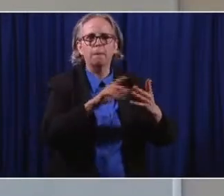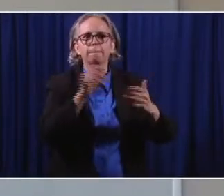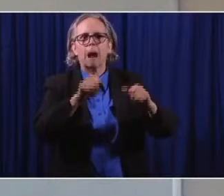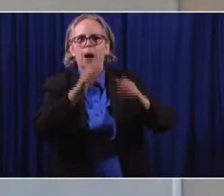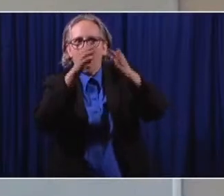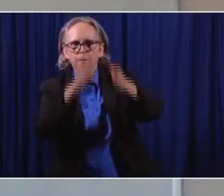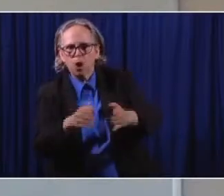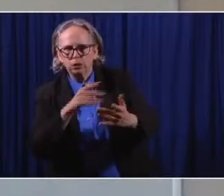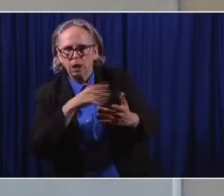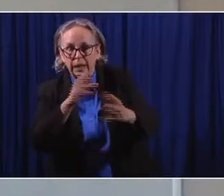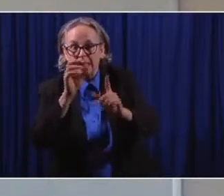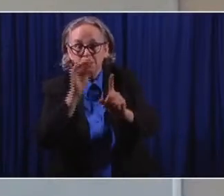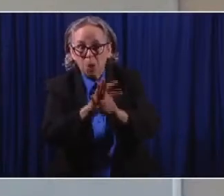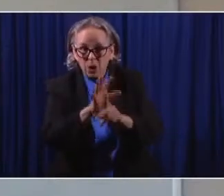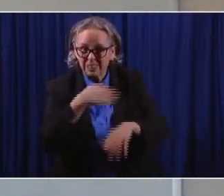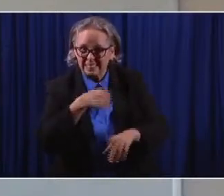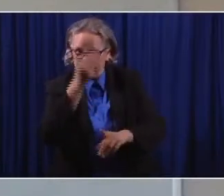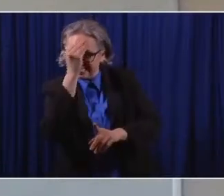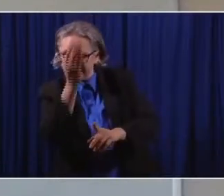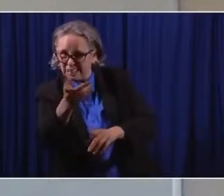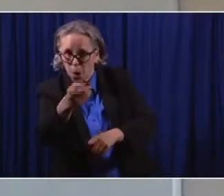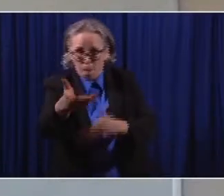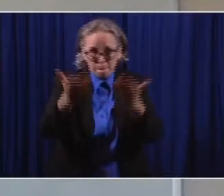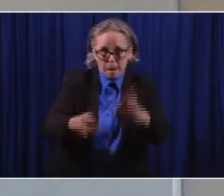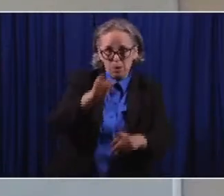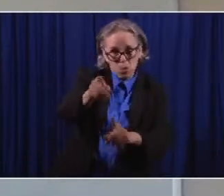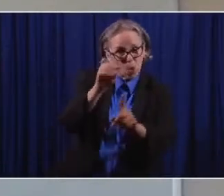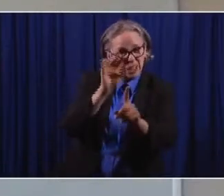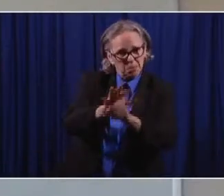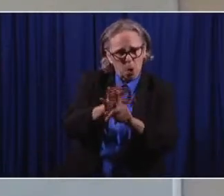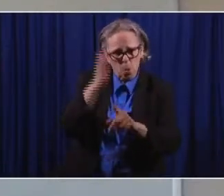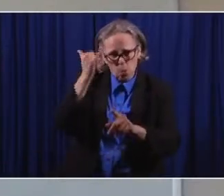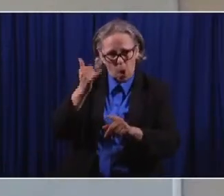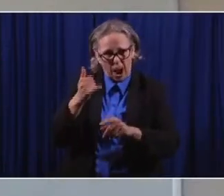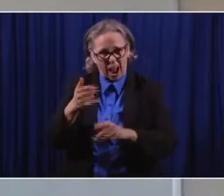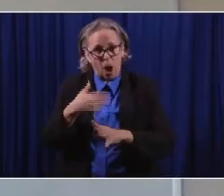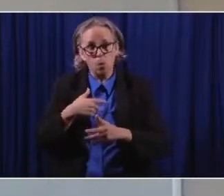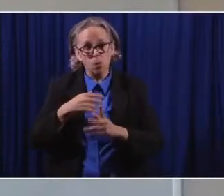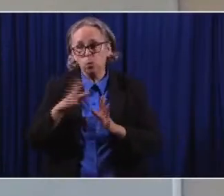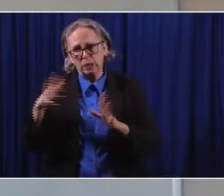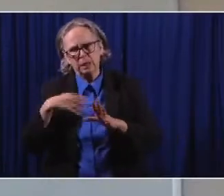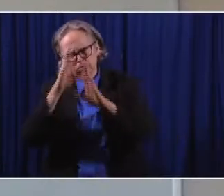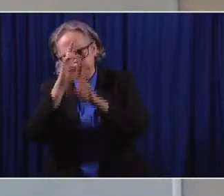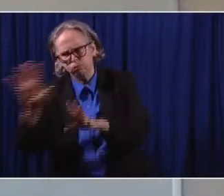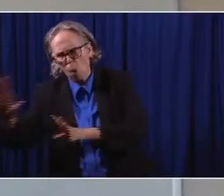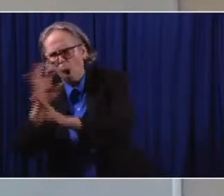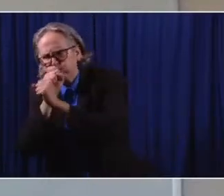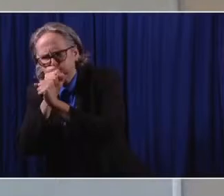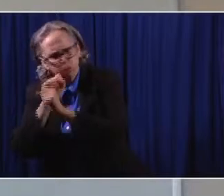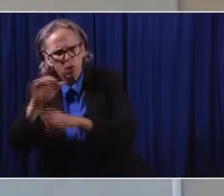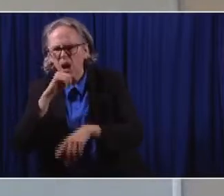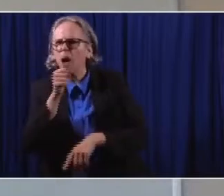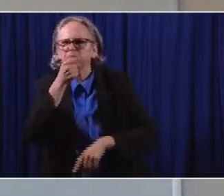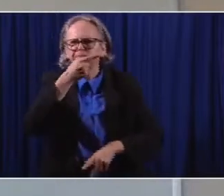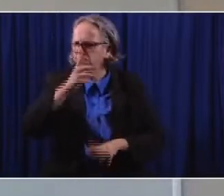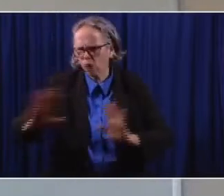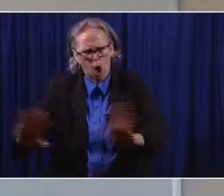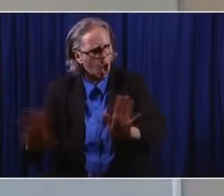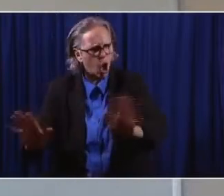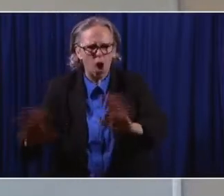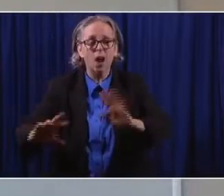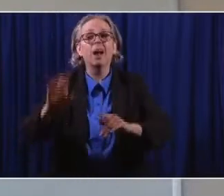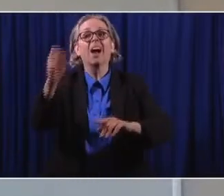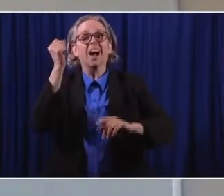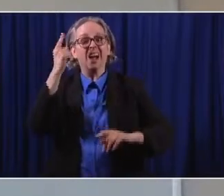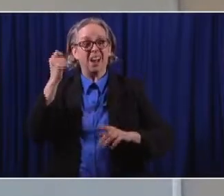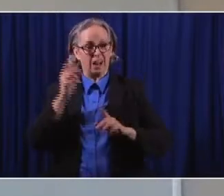of their exposure, remaining confidentiality, very important for the case. But also it gives